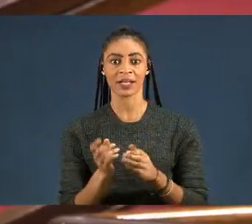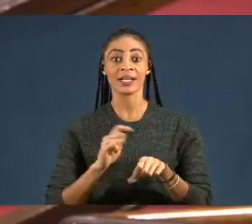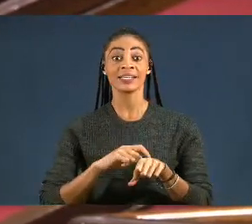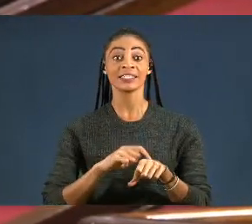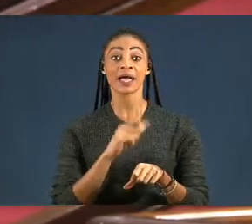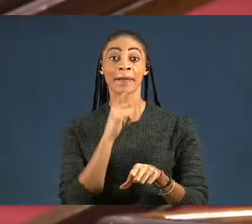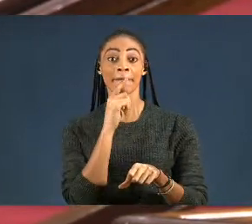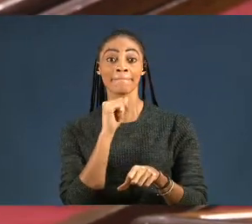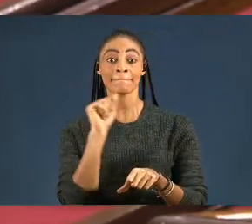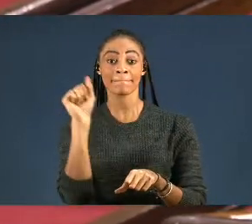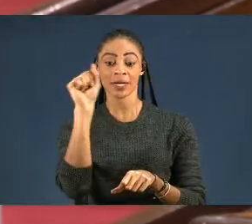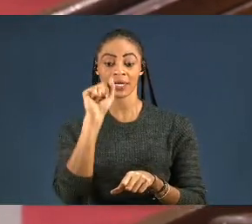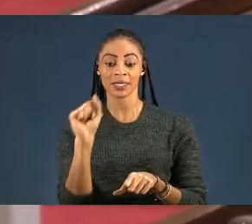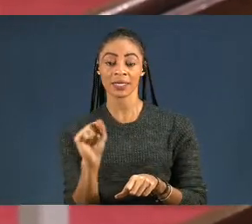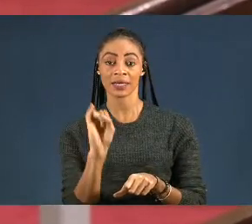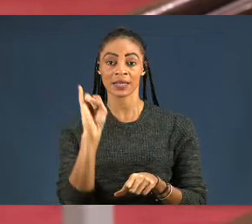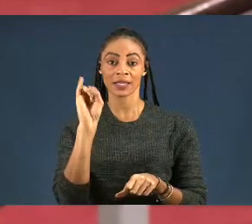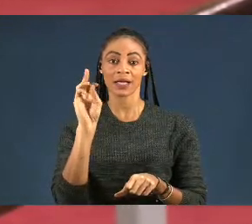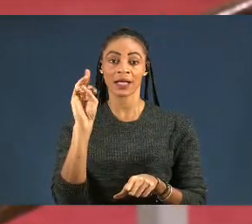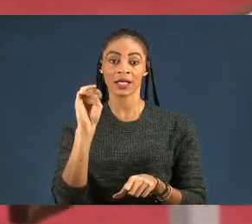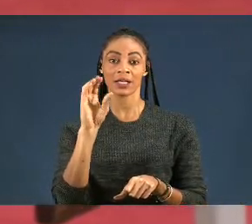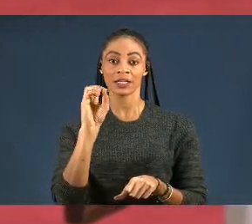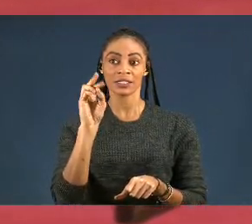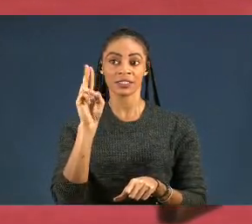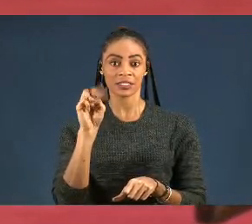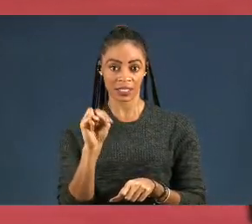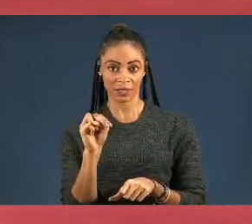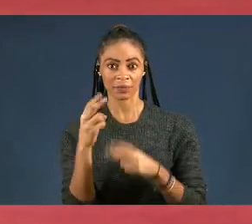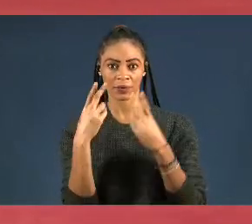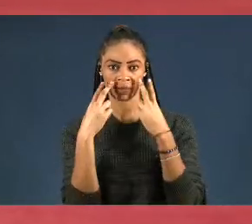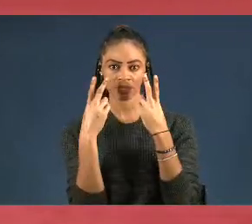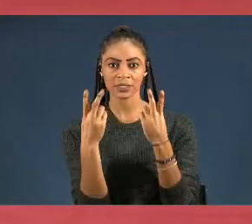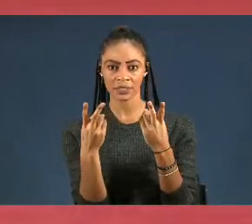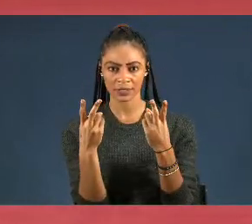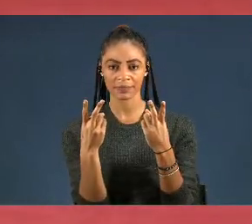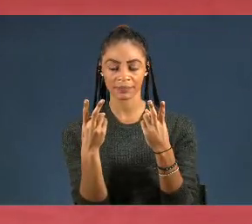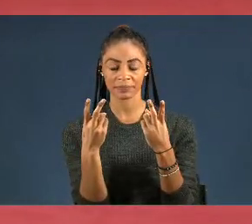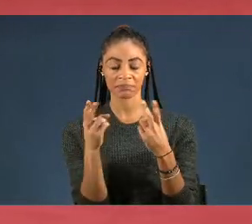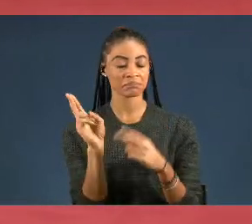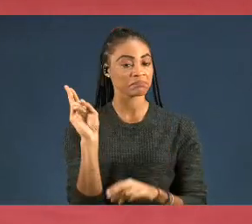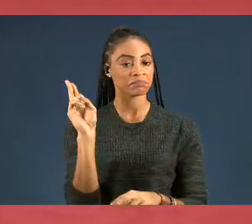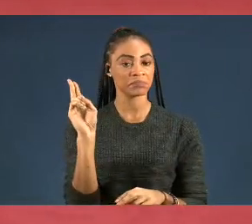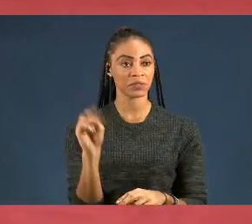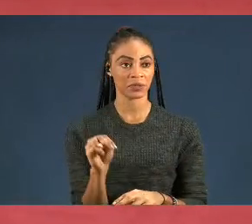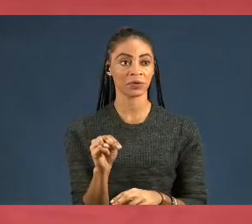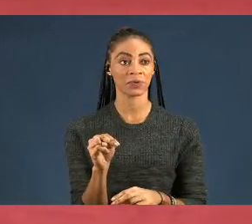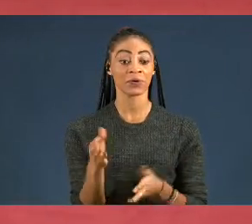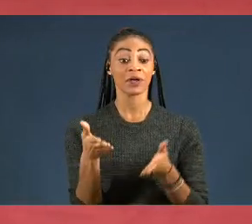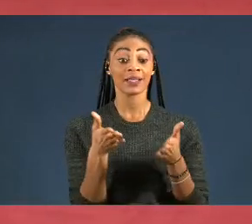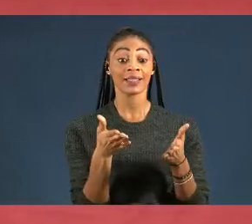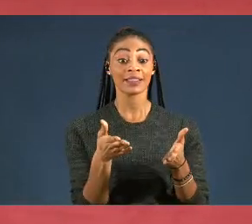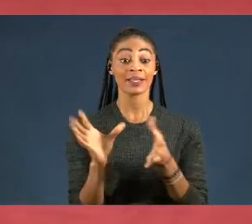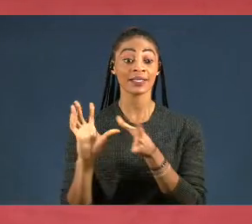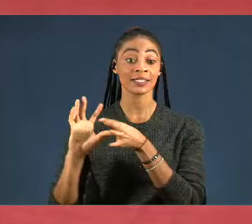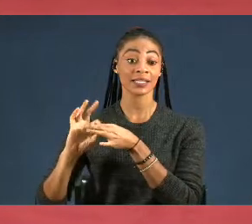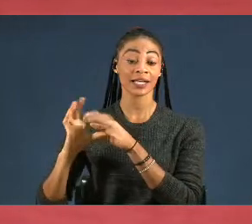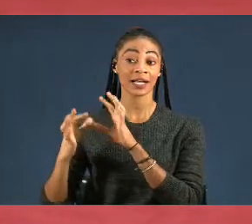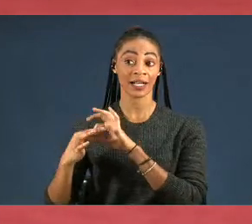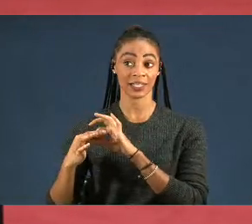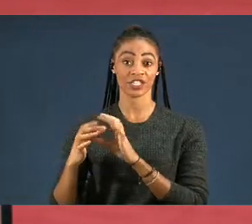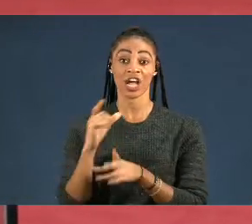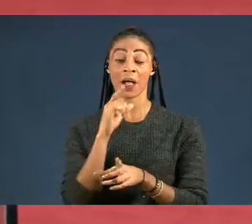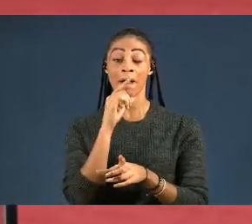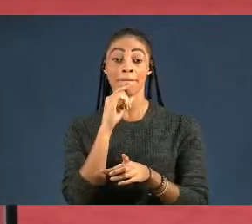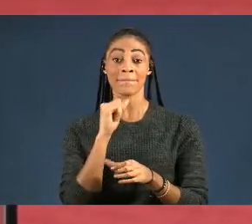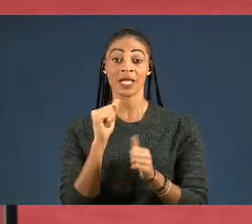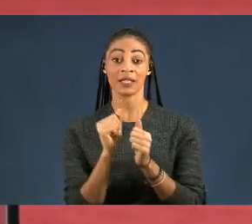she stood, because you see the men were reclining. You need to know that in this culture, men and women don't mix. So the men were